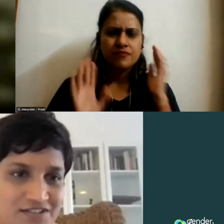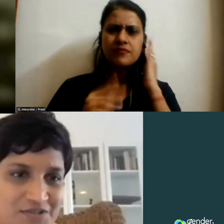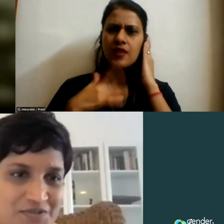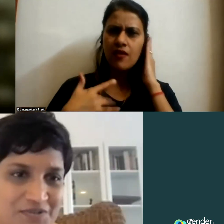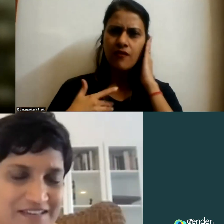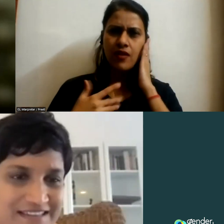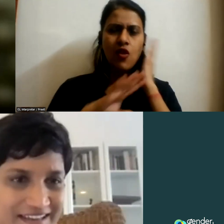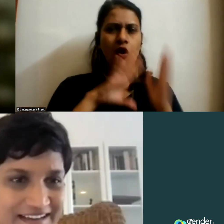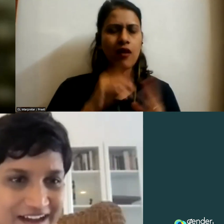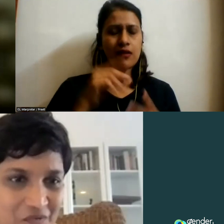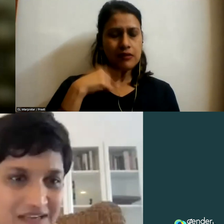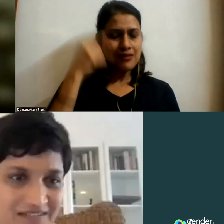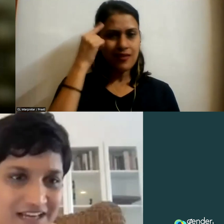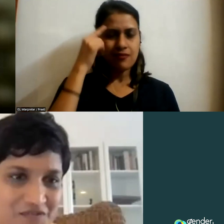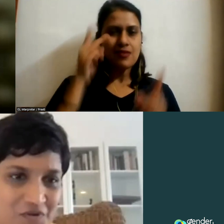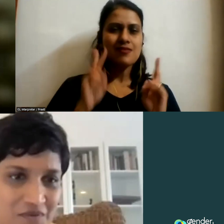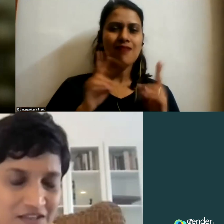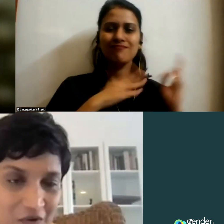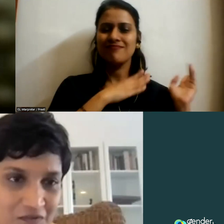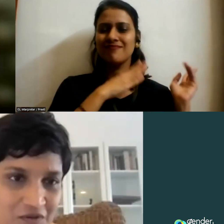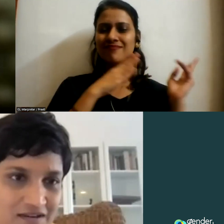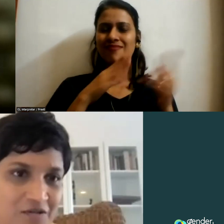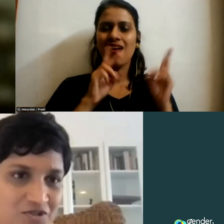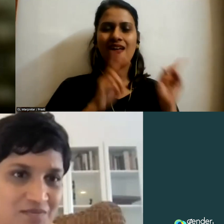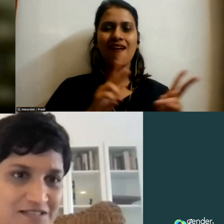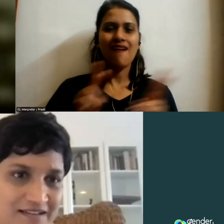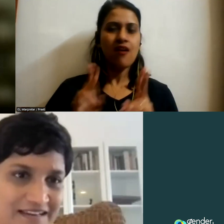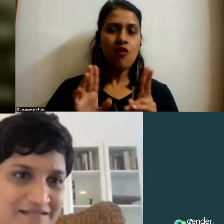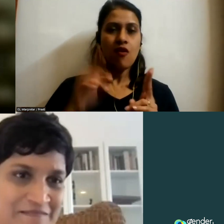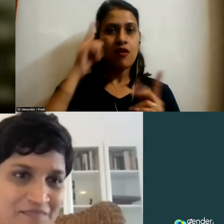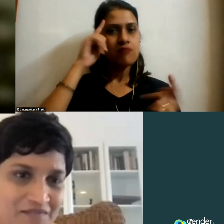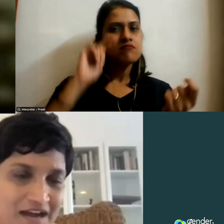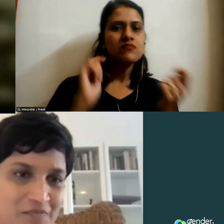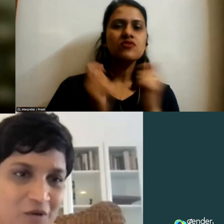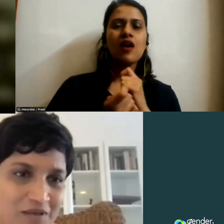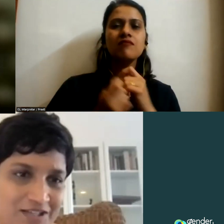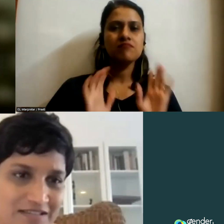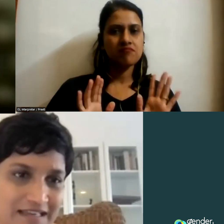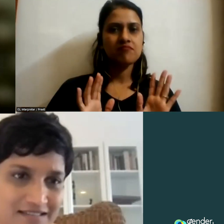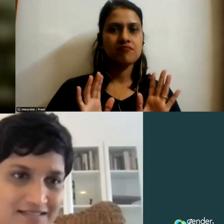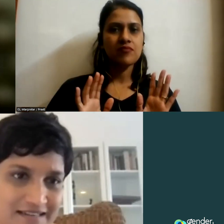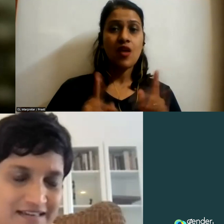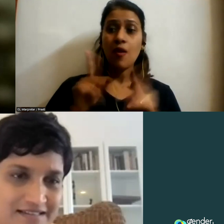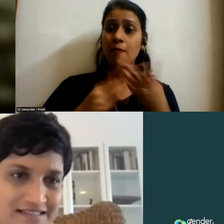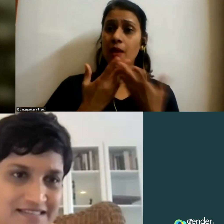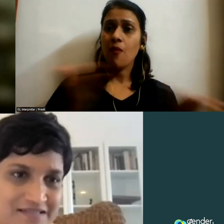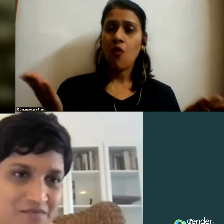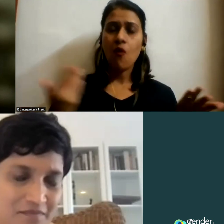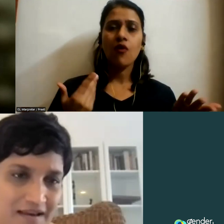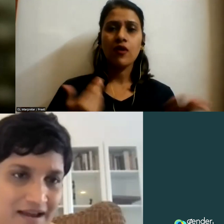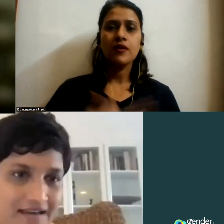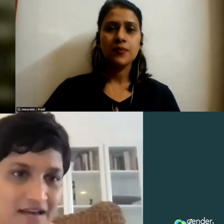of us to rethink how we live our lives, what we thought were non-negotiables, right? And we are a population that